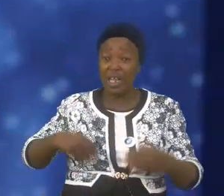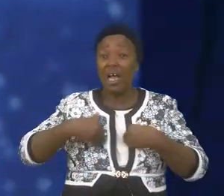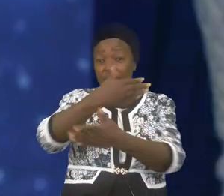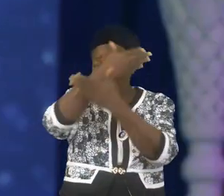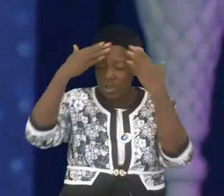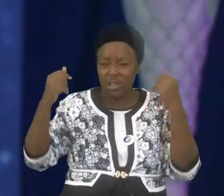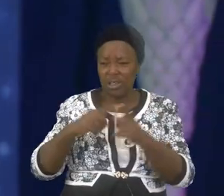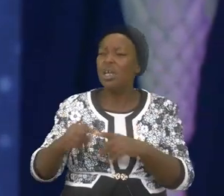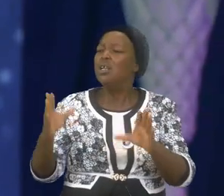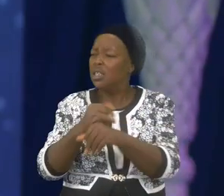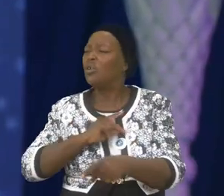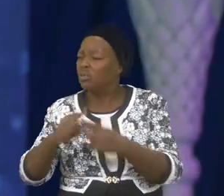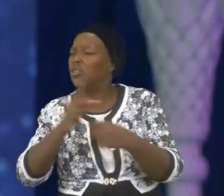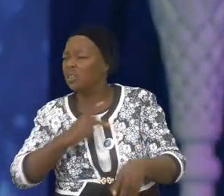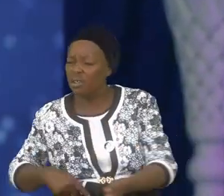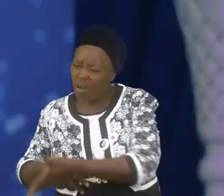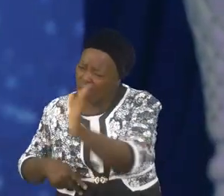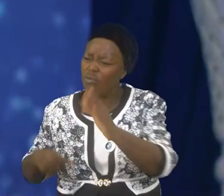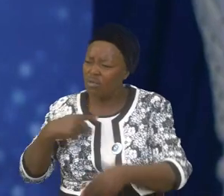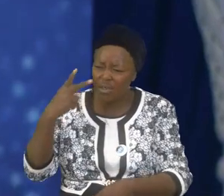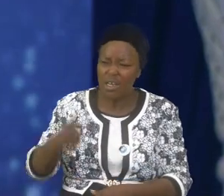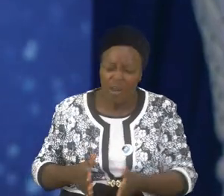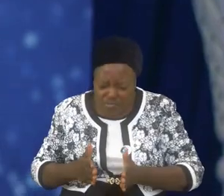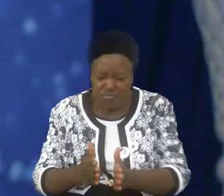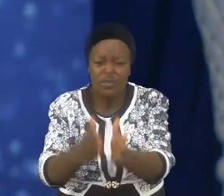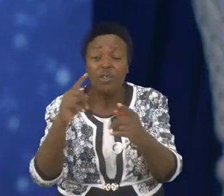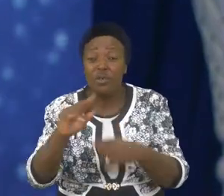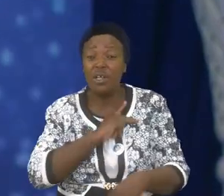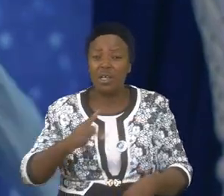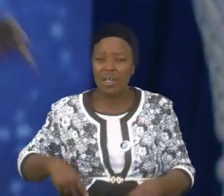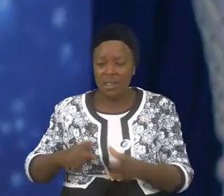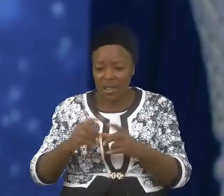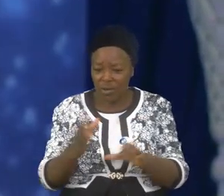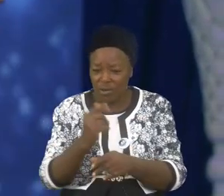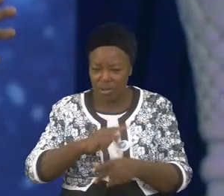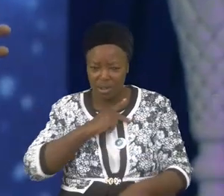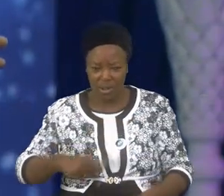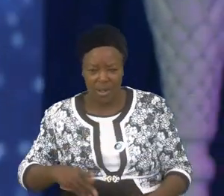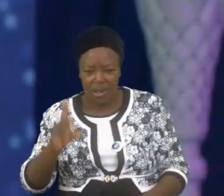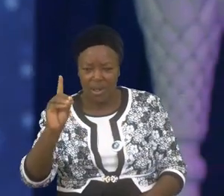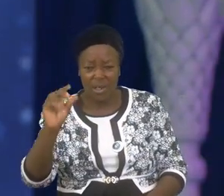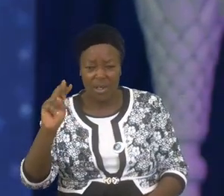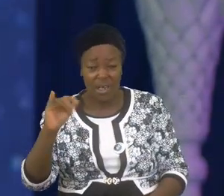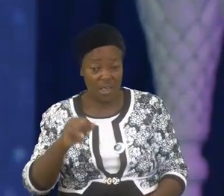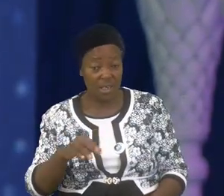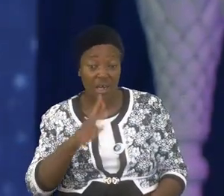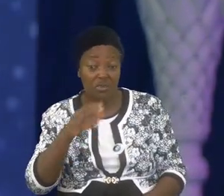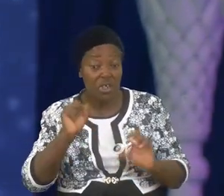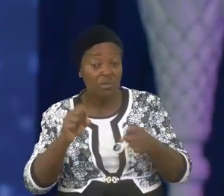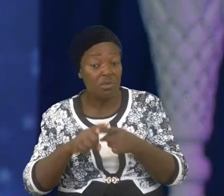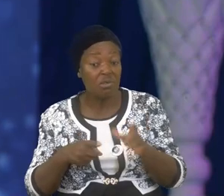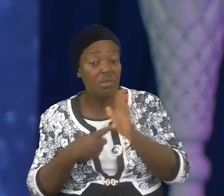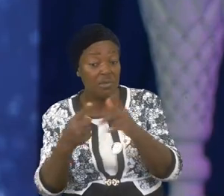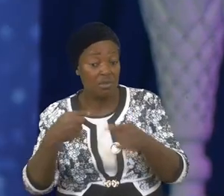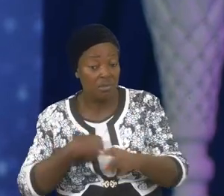king, Daniel, are you able to reveal to me that dream that I had that frightened